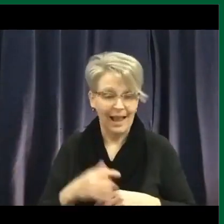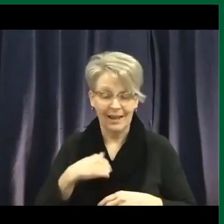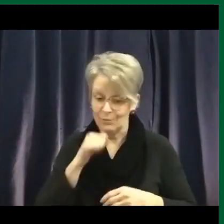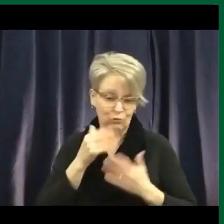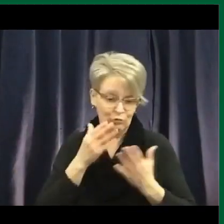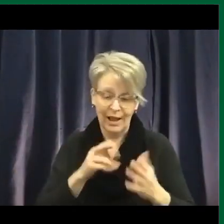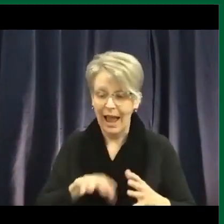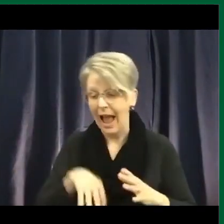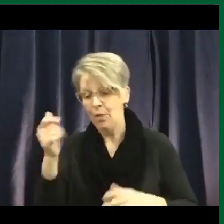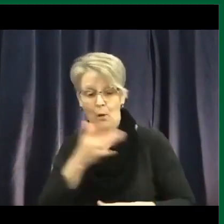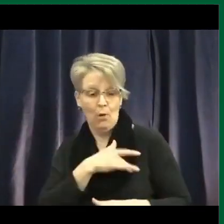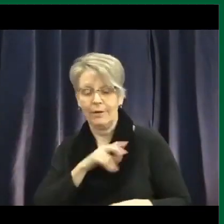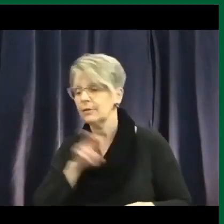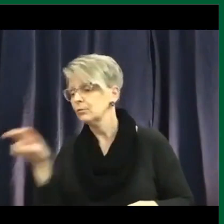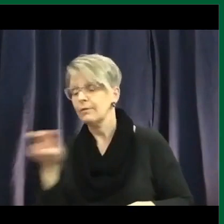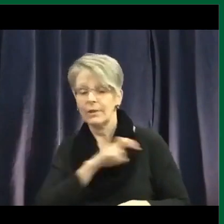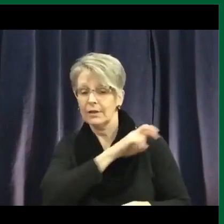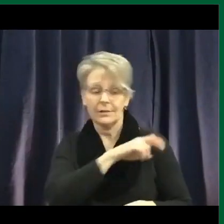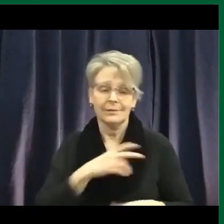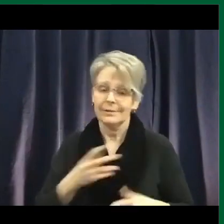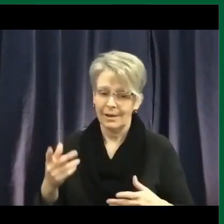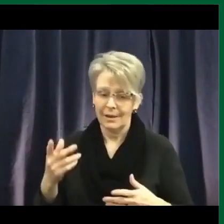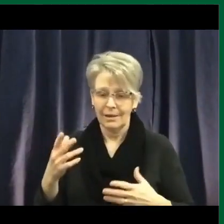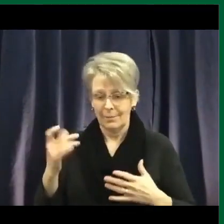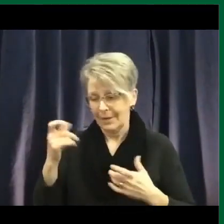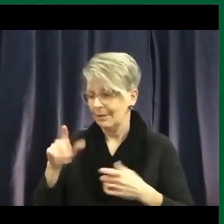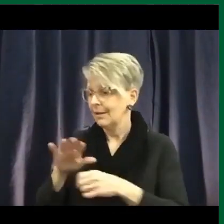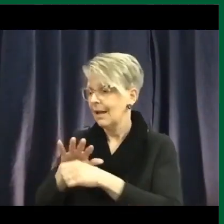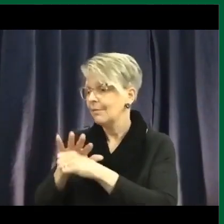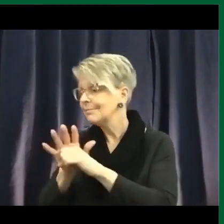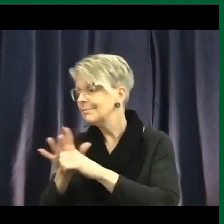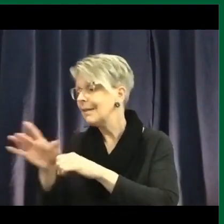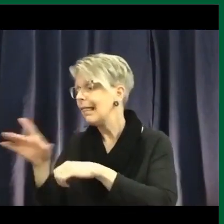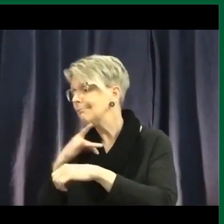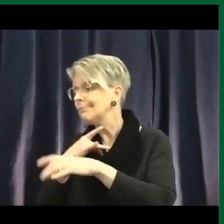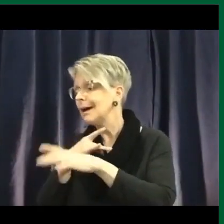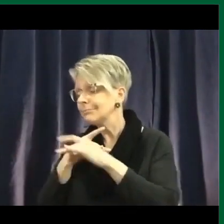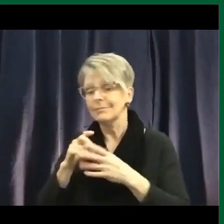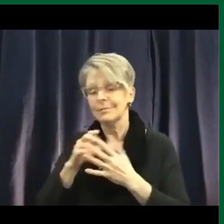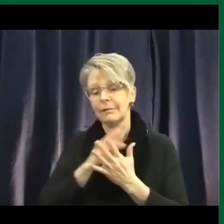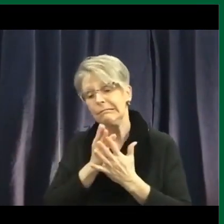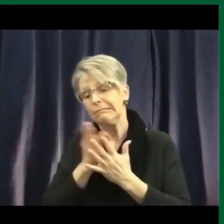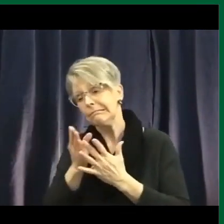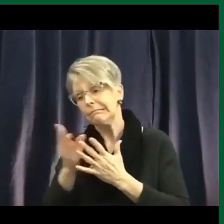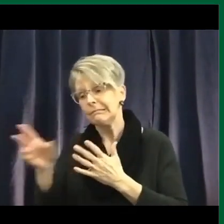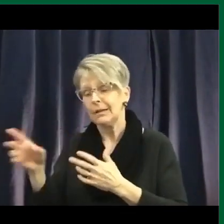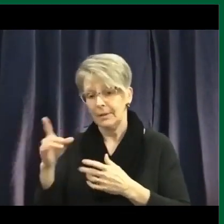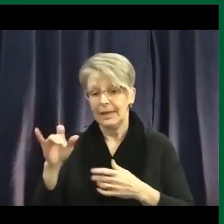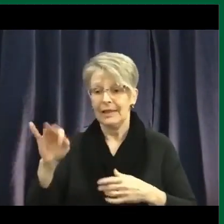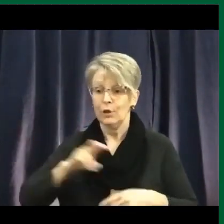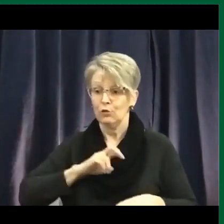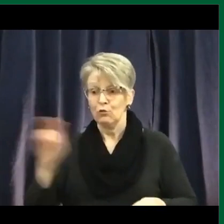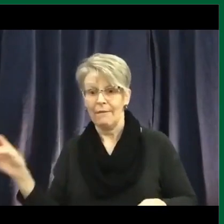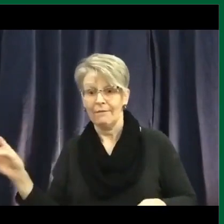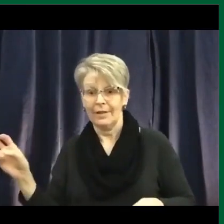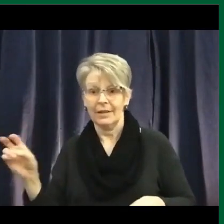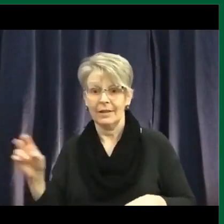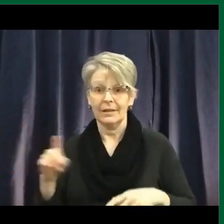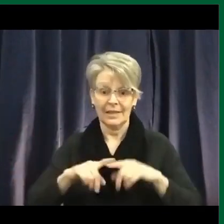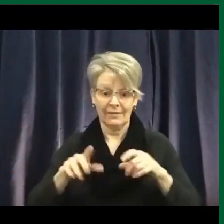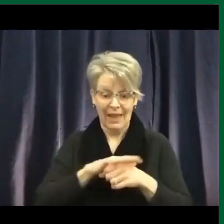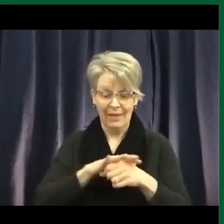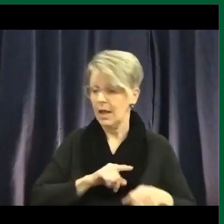travel, not just because the variants of concern risk may be higher in other provinces, but because when you travel outside of your